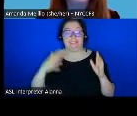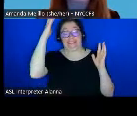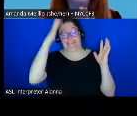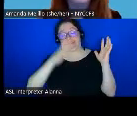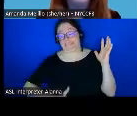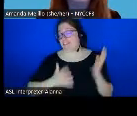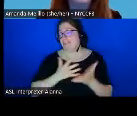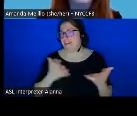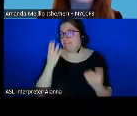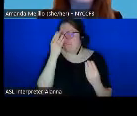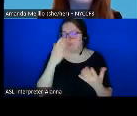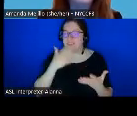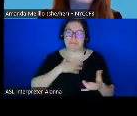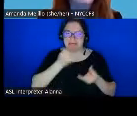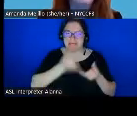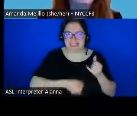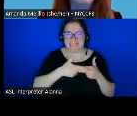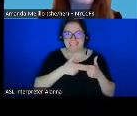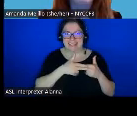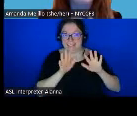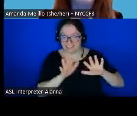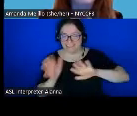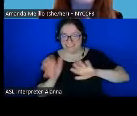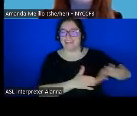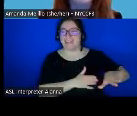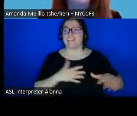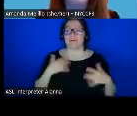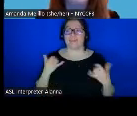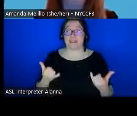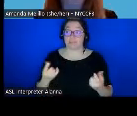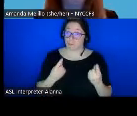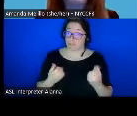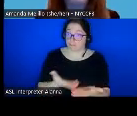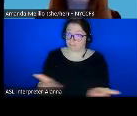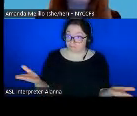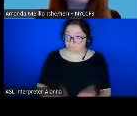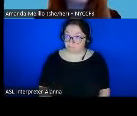uh that was my last slide and here i'm happy to take questions